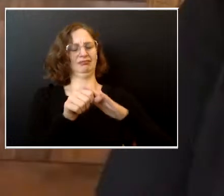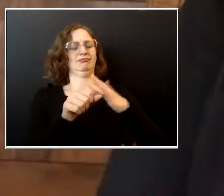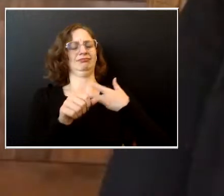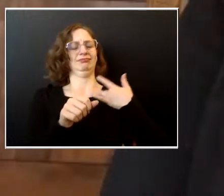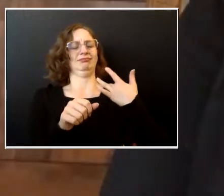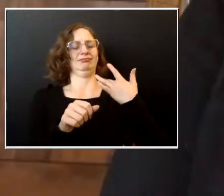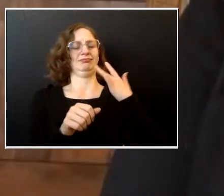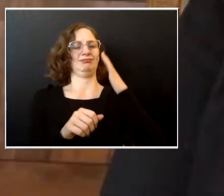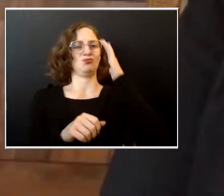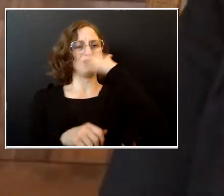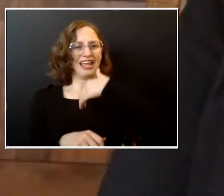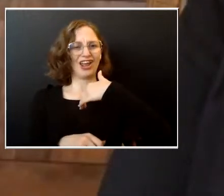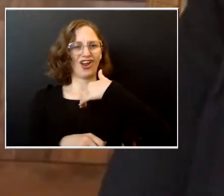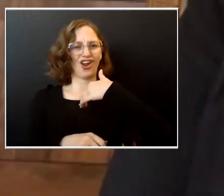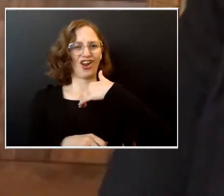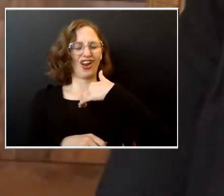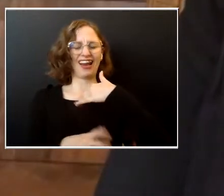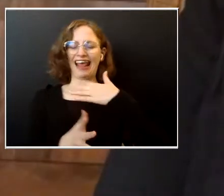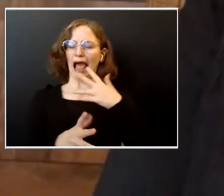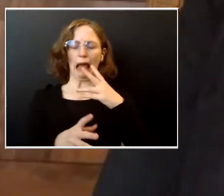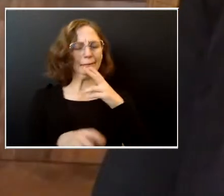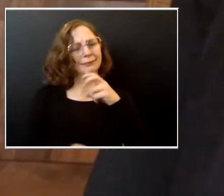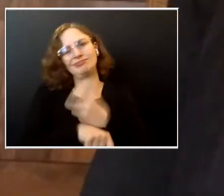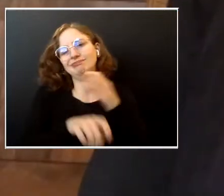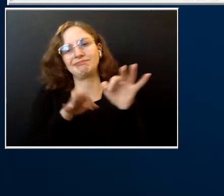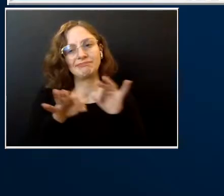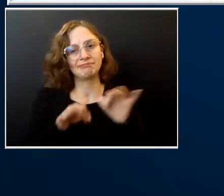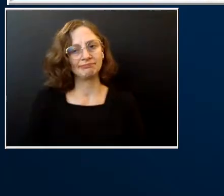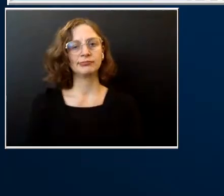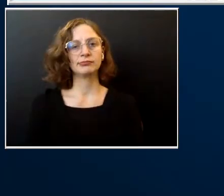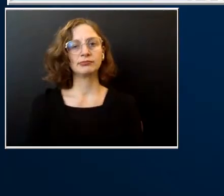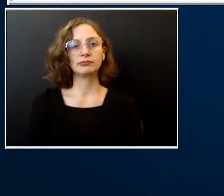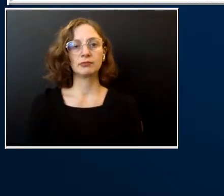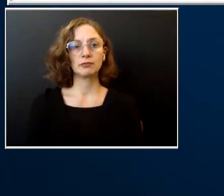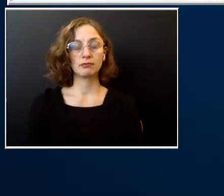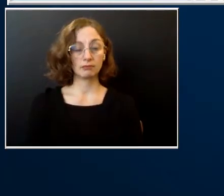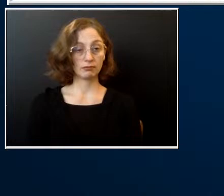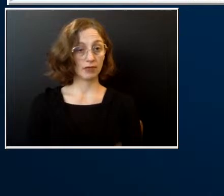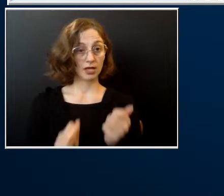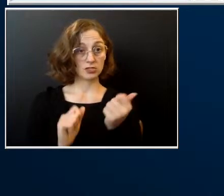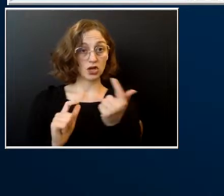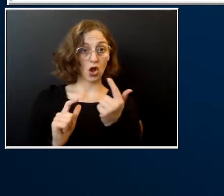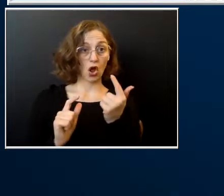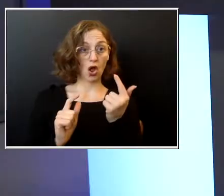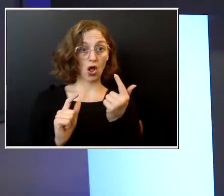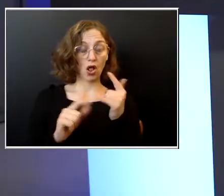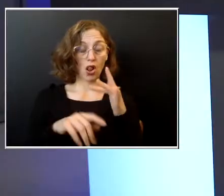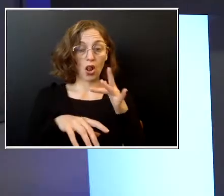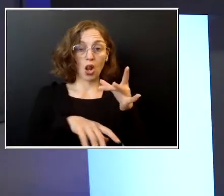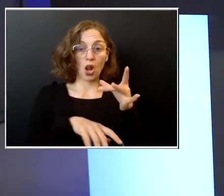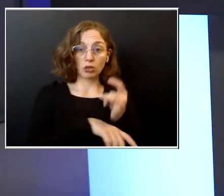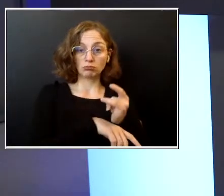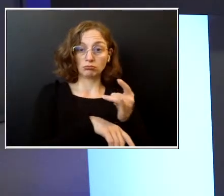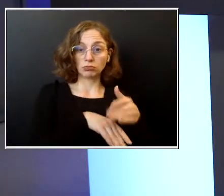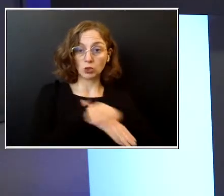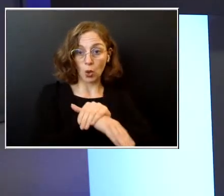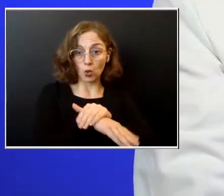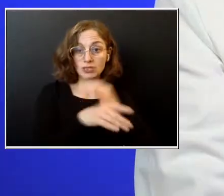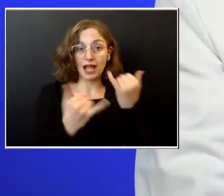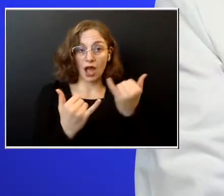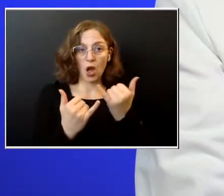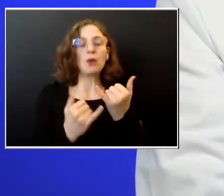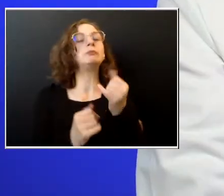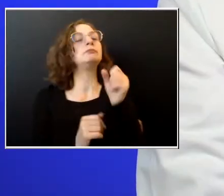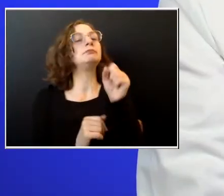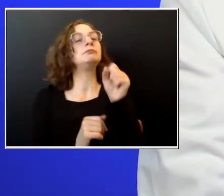It's hard to explain. Now, is it all closed up now, or will she have... It's all closed except for a little hole at the bottom. So